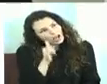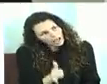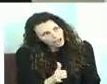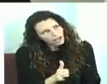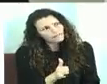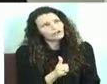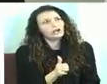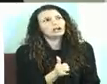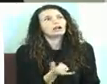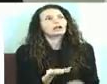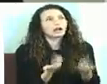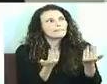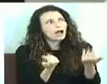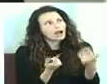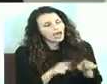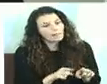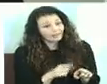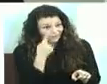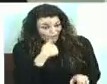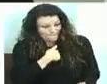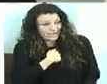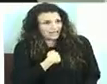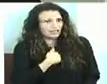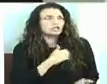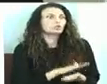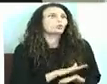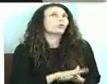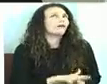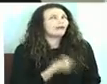accomplish, like for me, school,